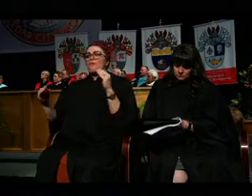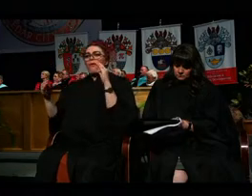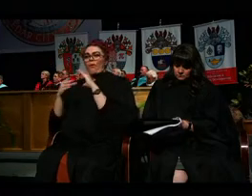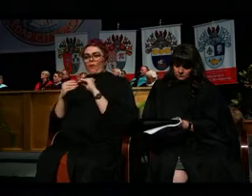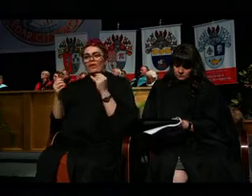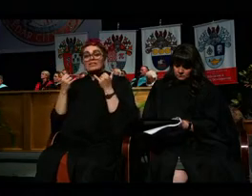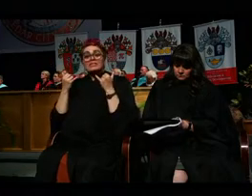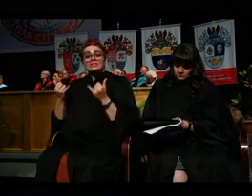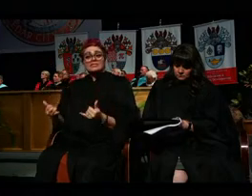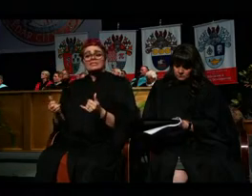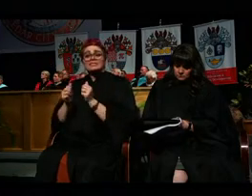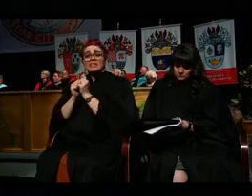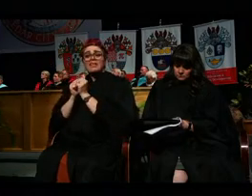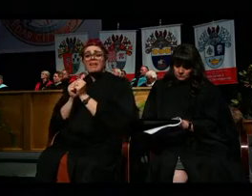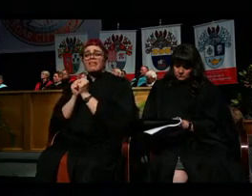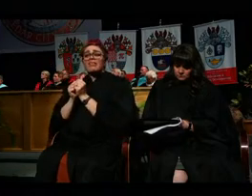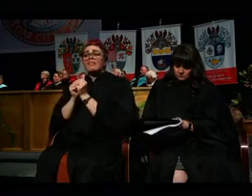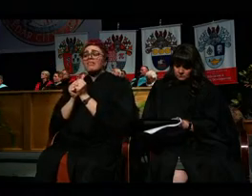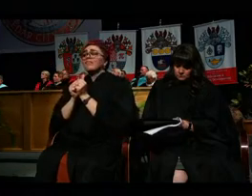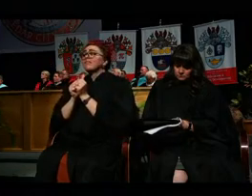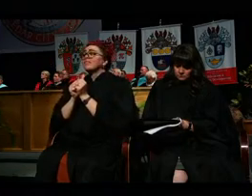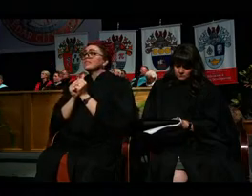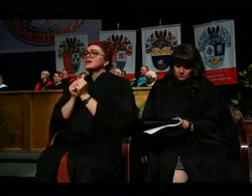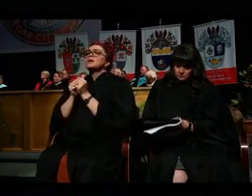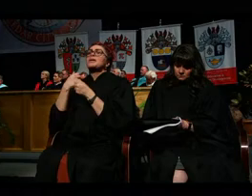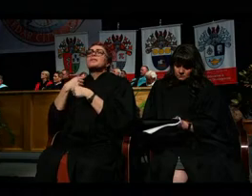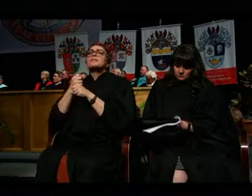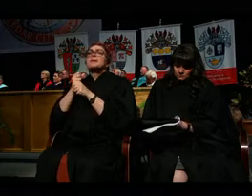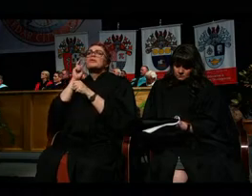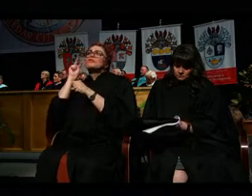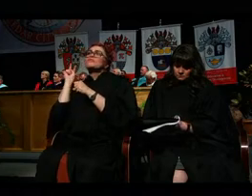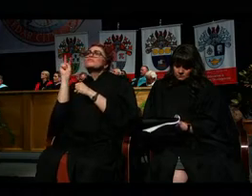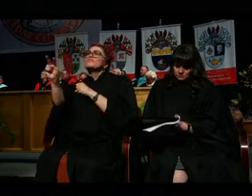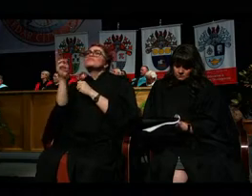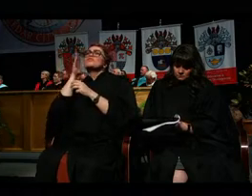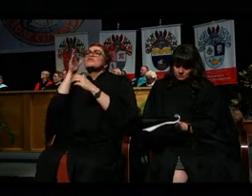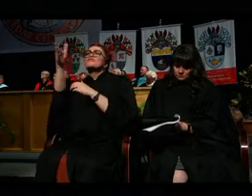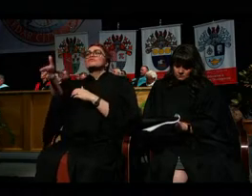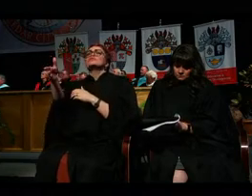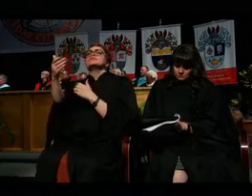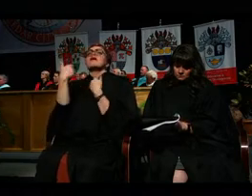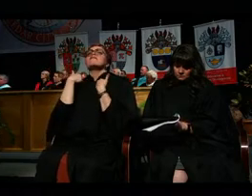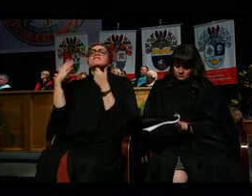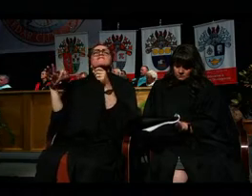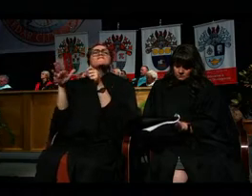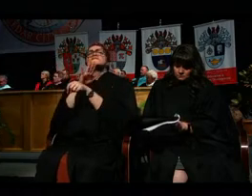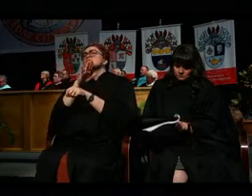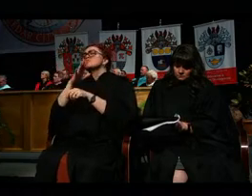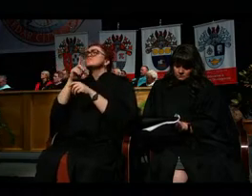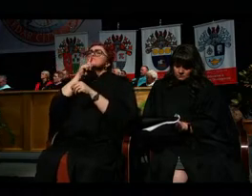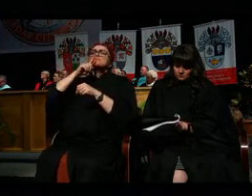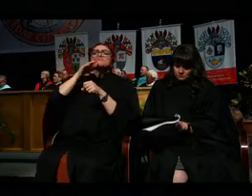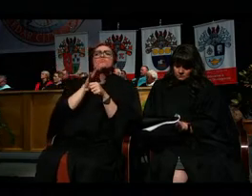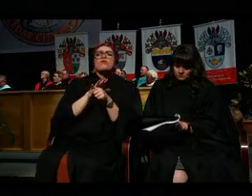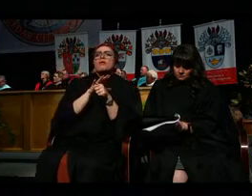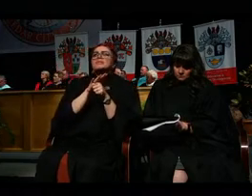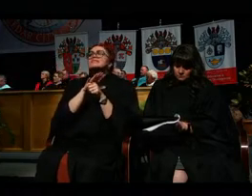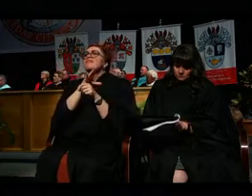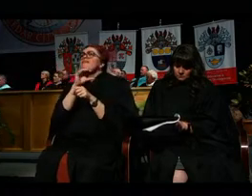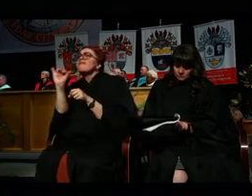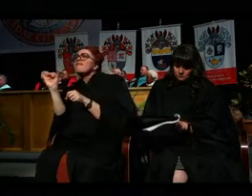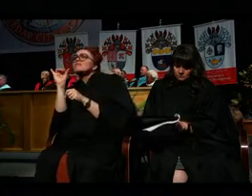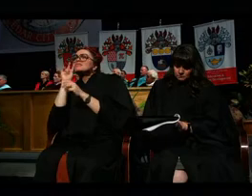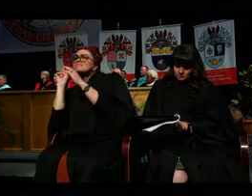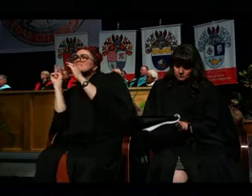together, let's create a future brimming with promise and possibility. My dear friends, I am